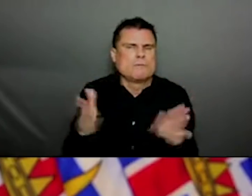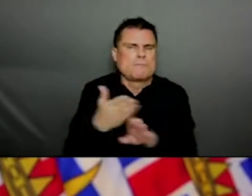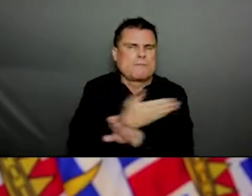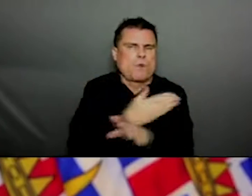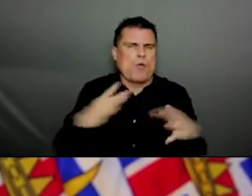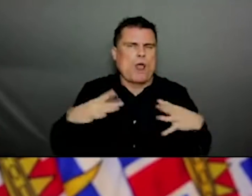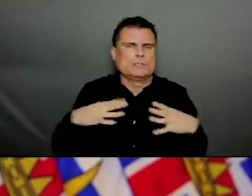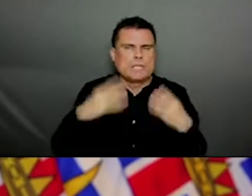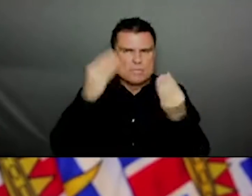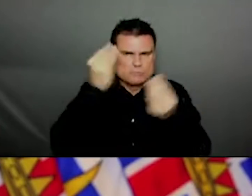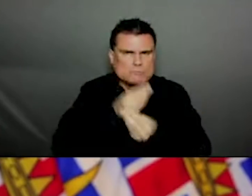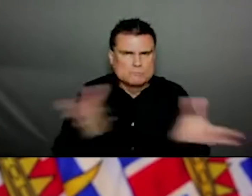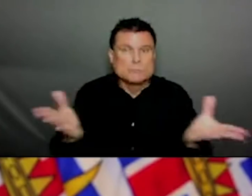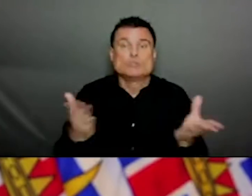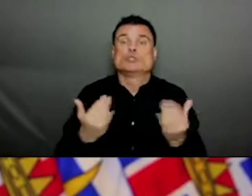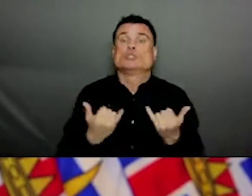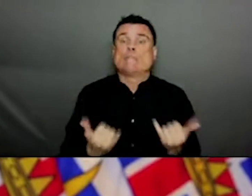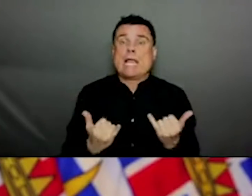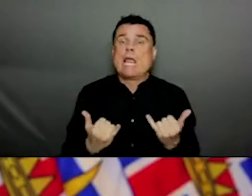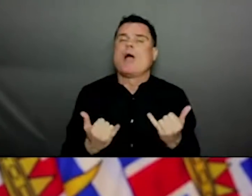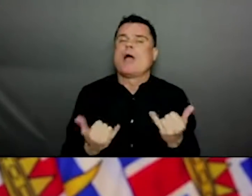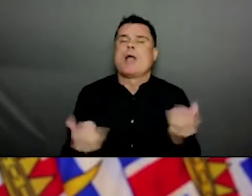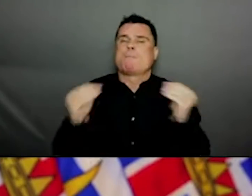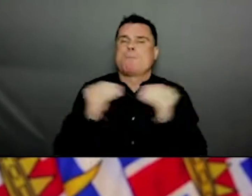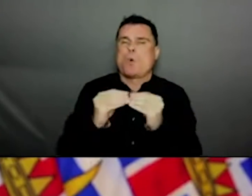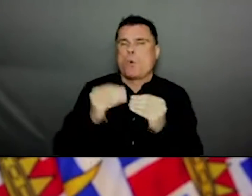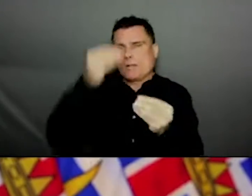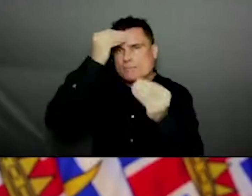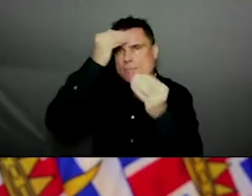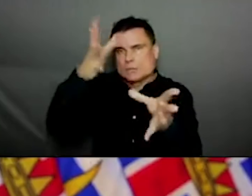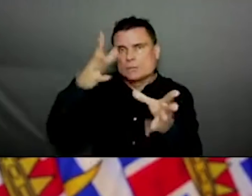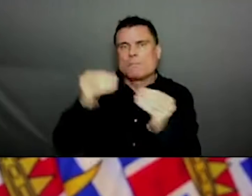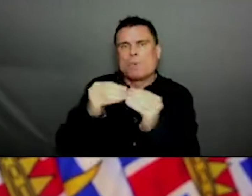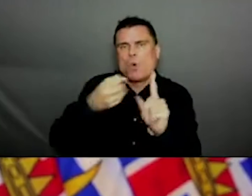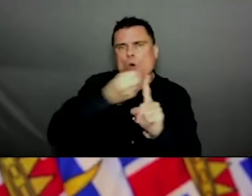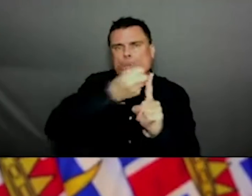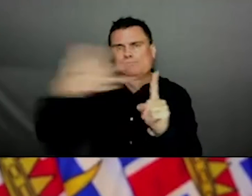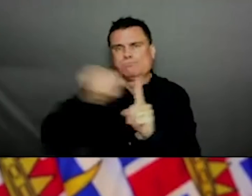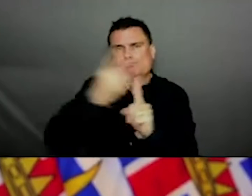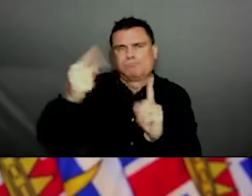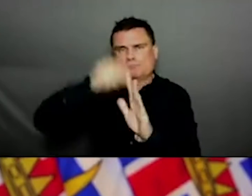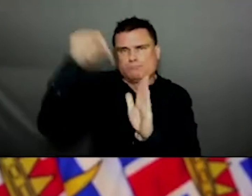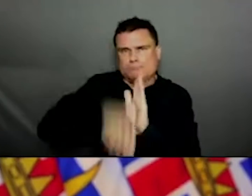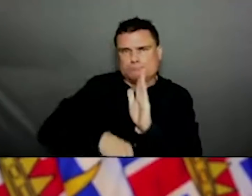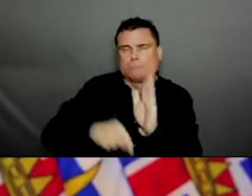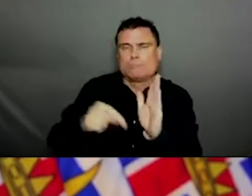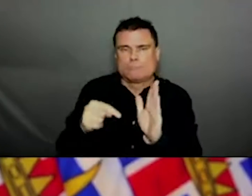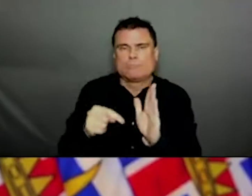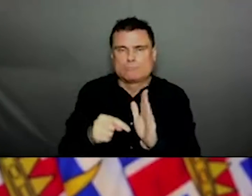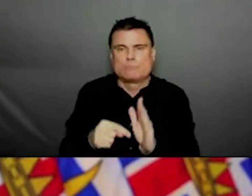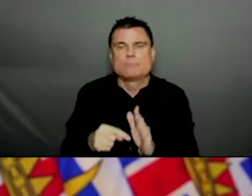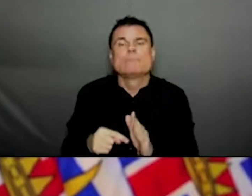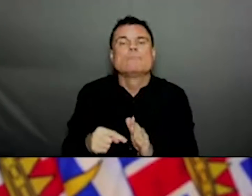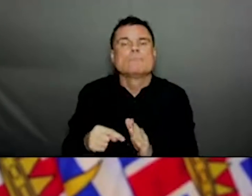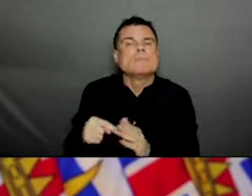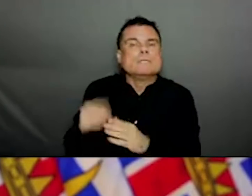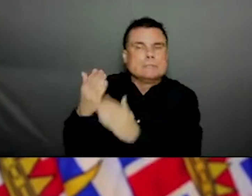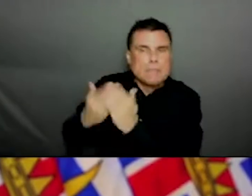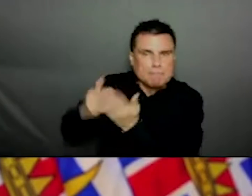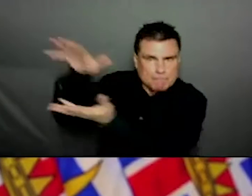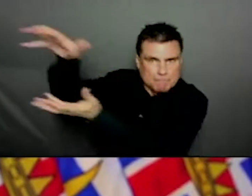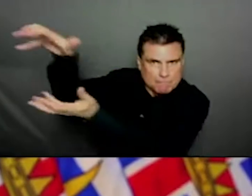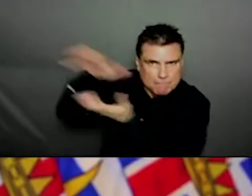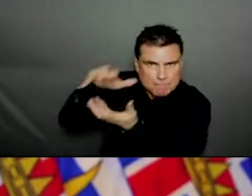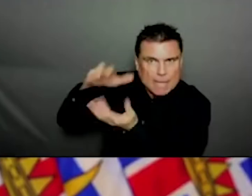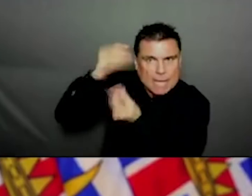have additional information, particularly from the National Operations Centre, and some guarantee of when some